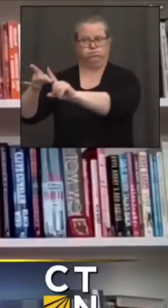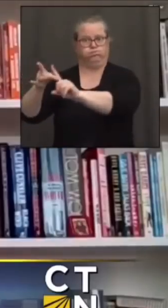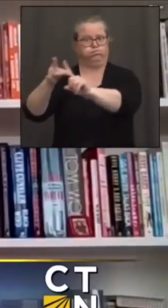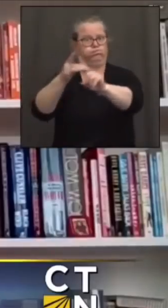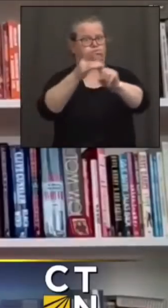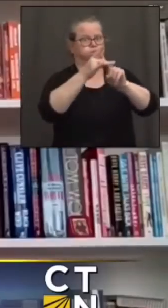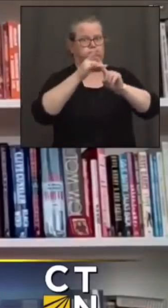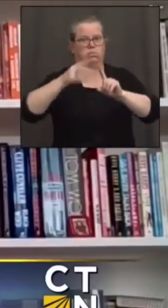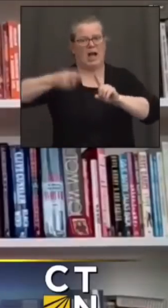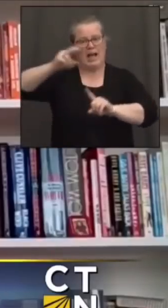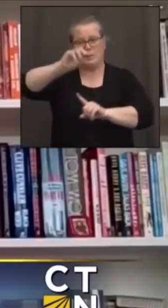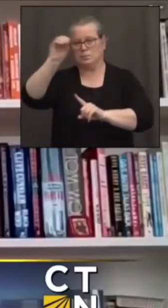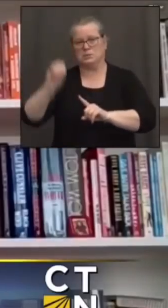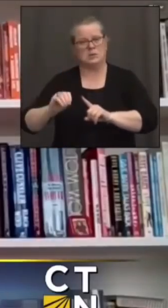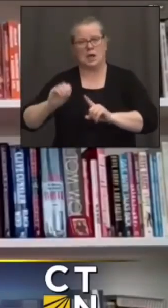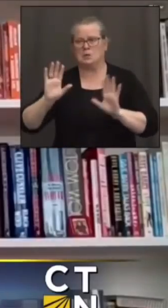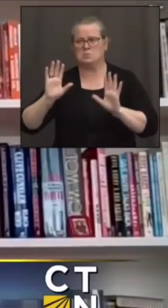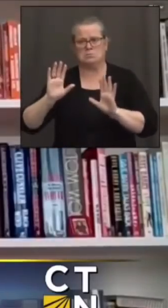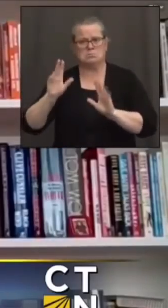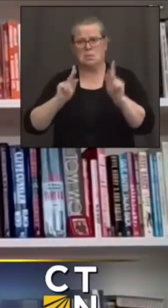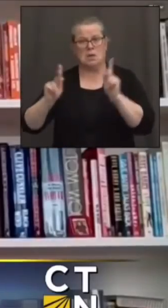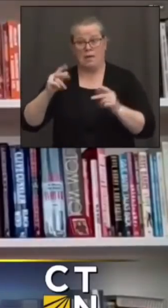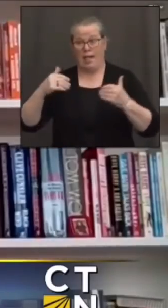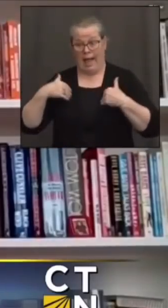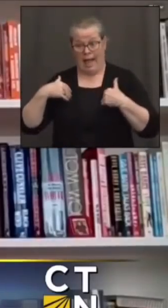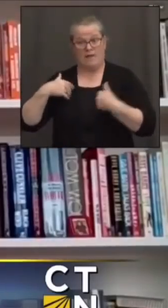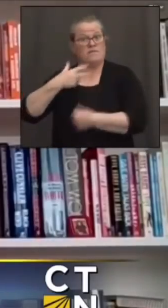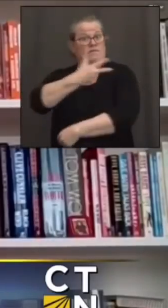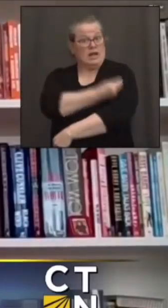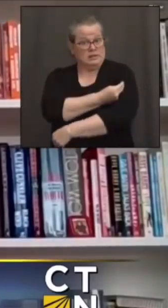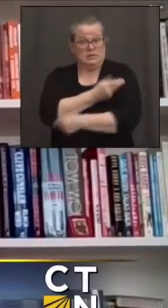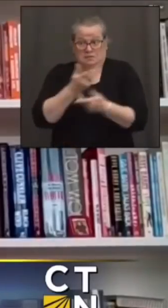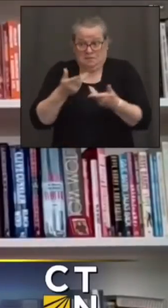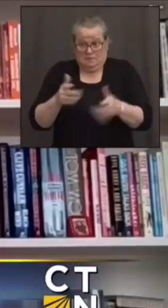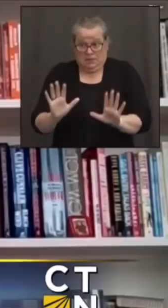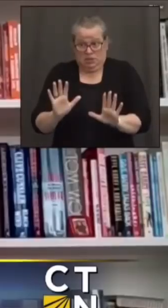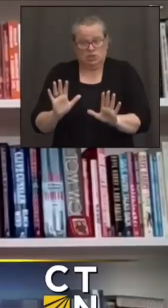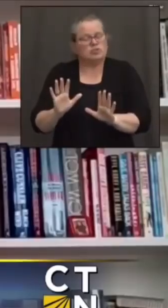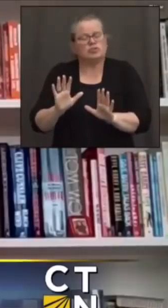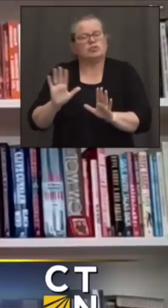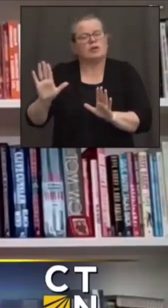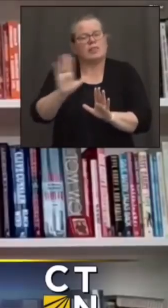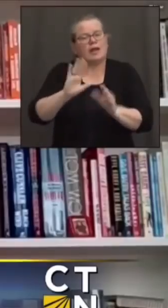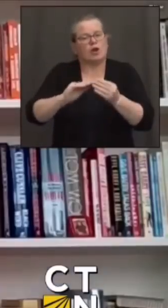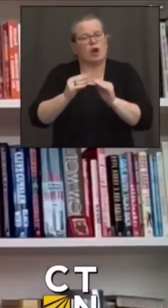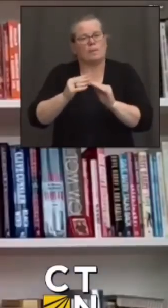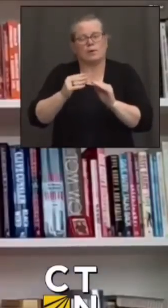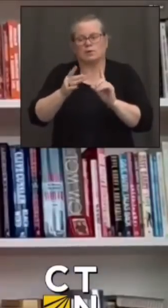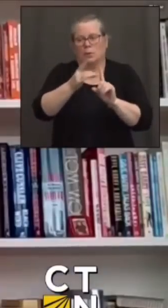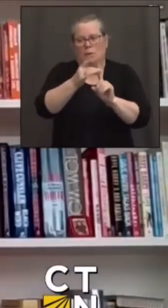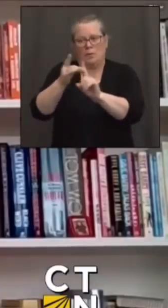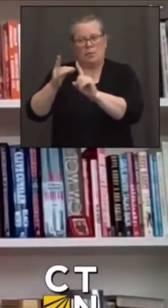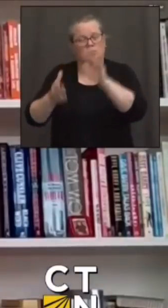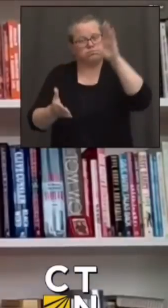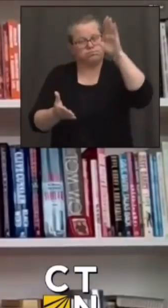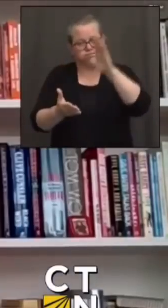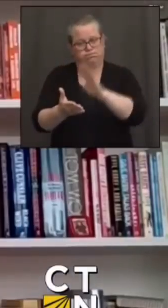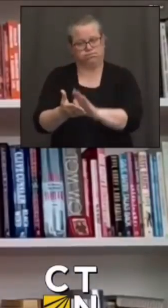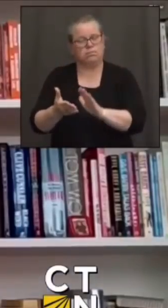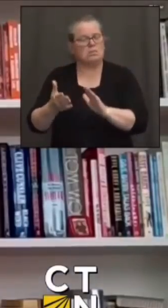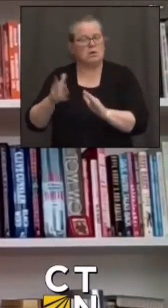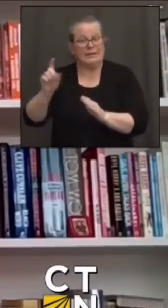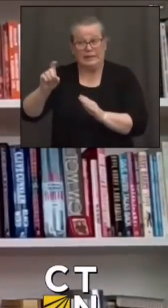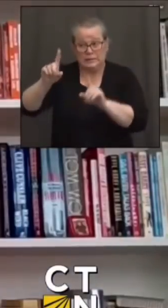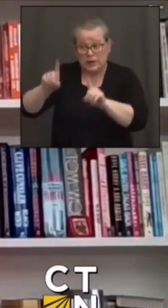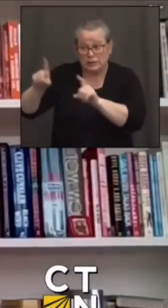in vaccinated populations, then the need for widespread surveillance testing will probably go down. So, as you've heard from